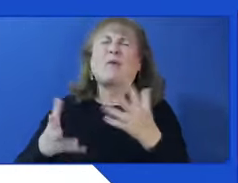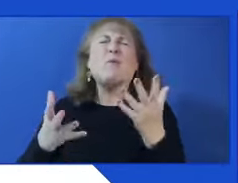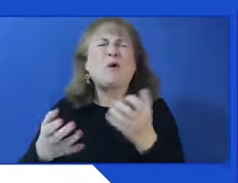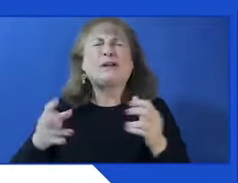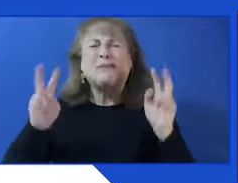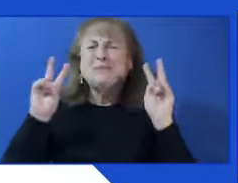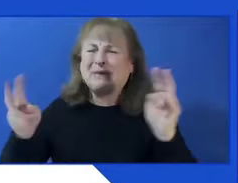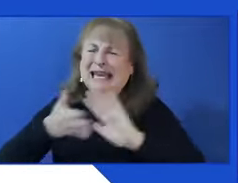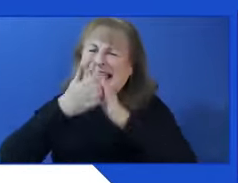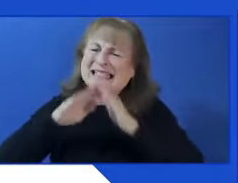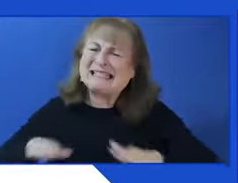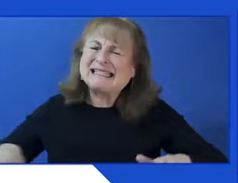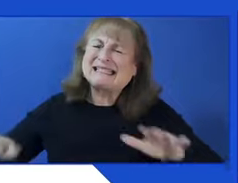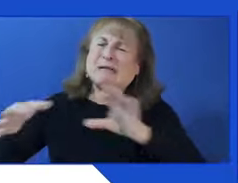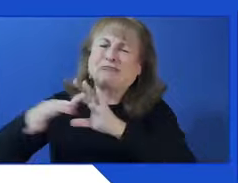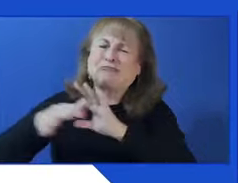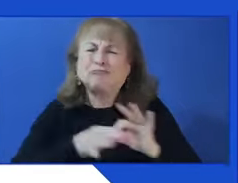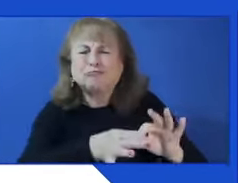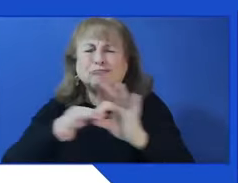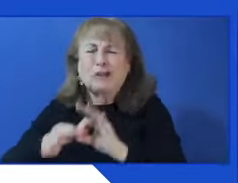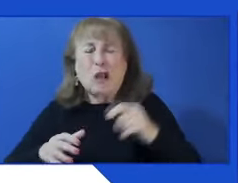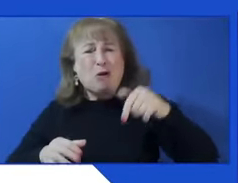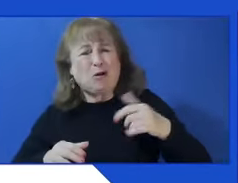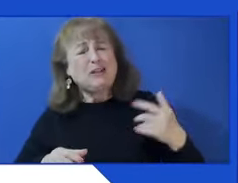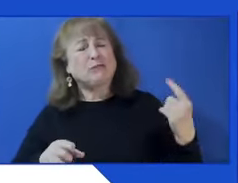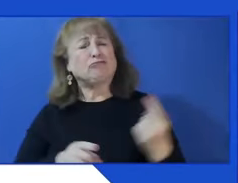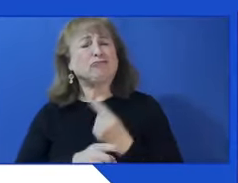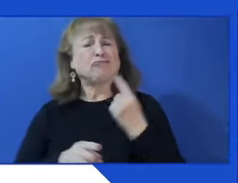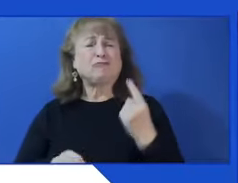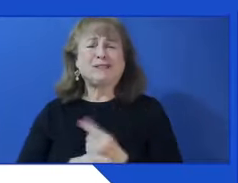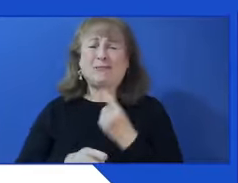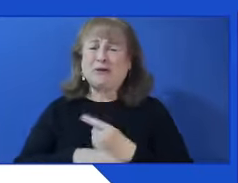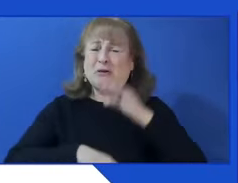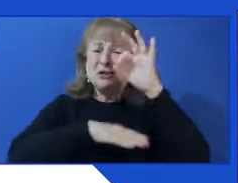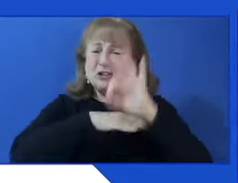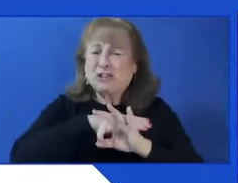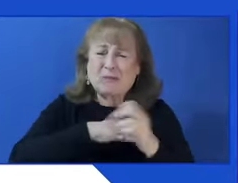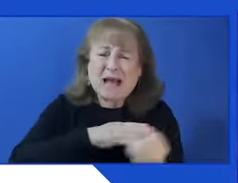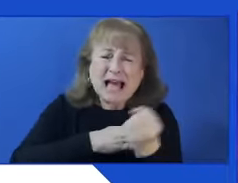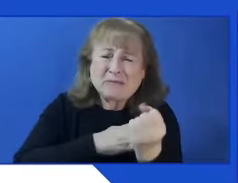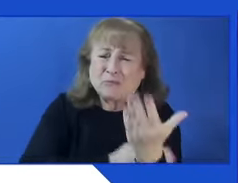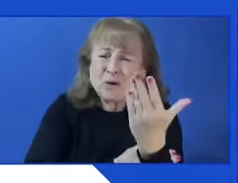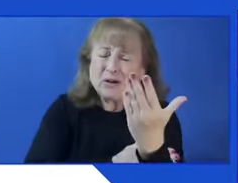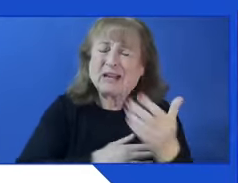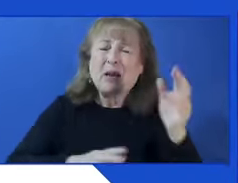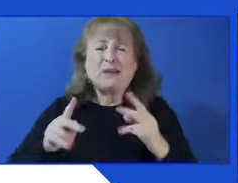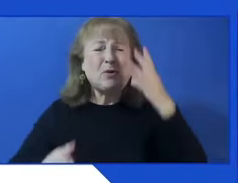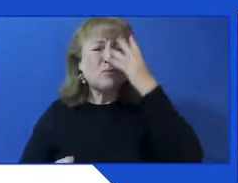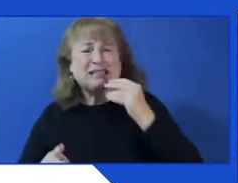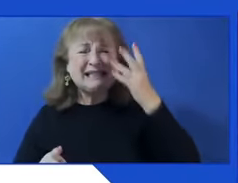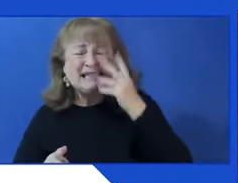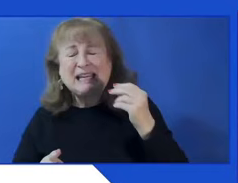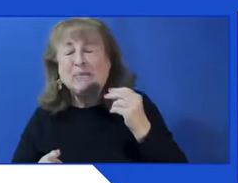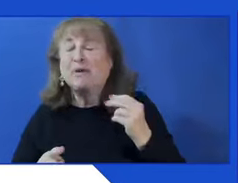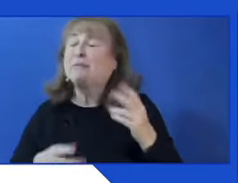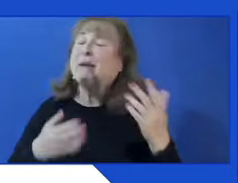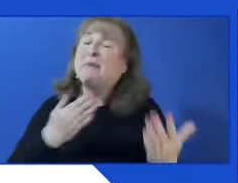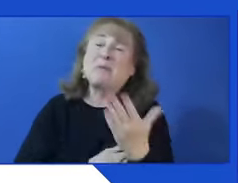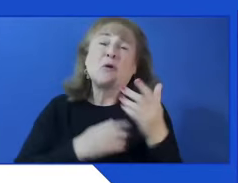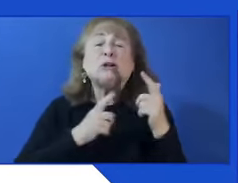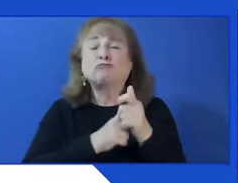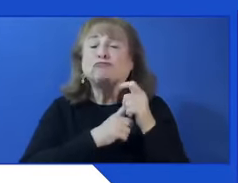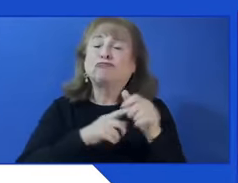movement. On this typical Shabbat morning, when people were sleeping or out on an early morning jog,